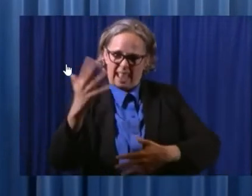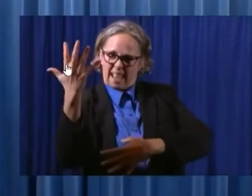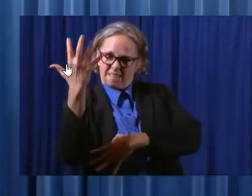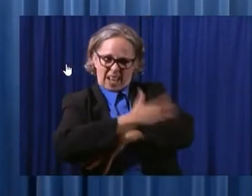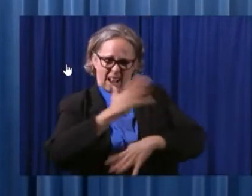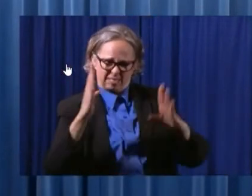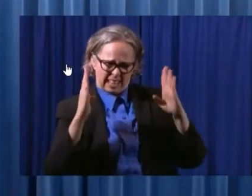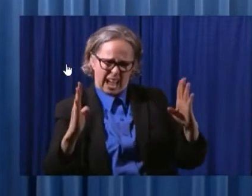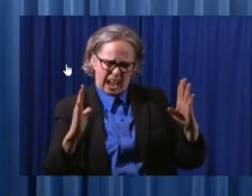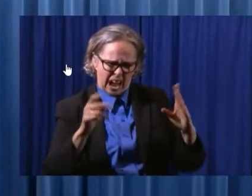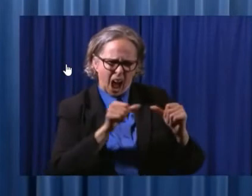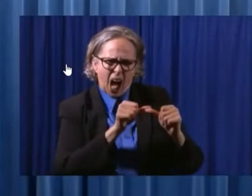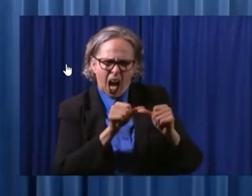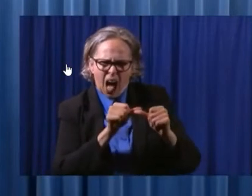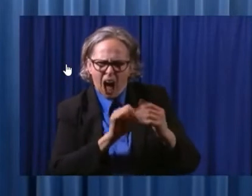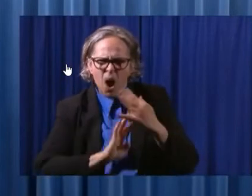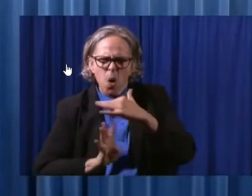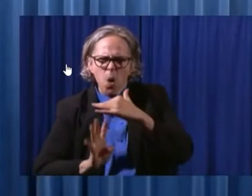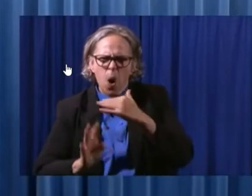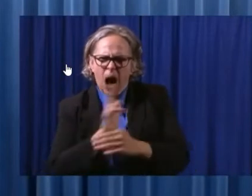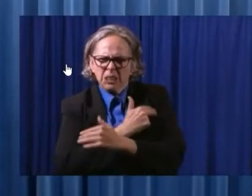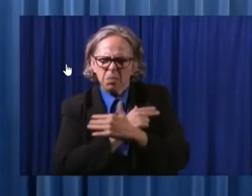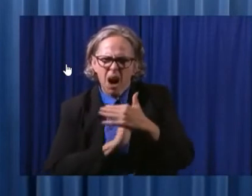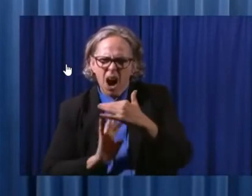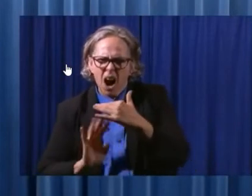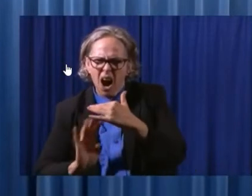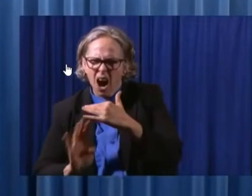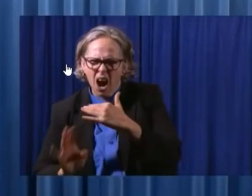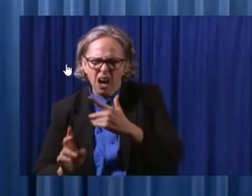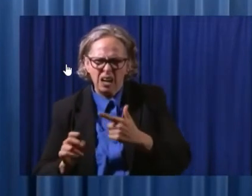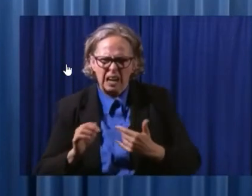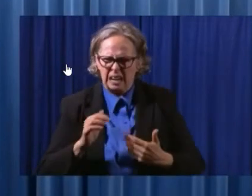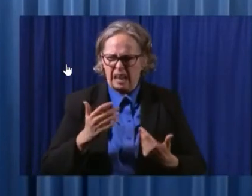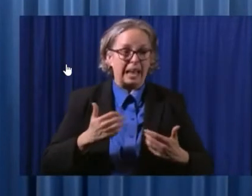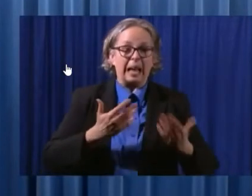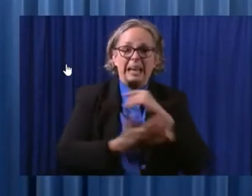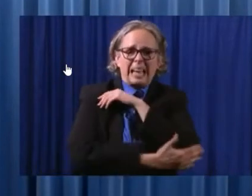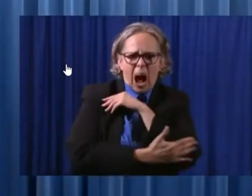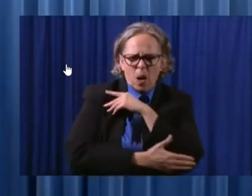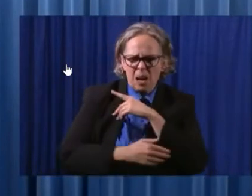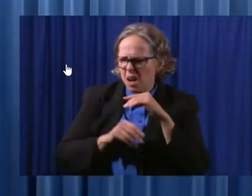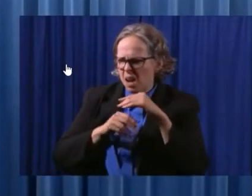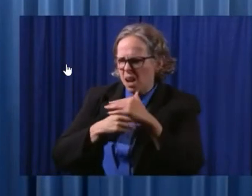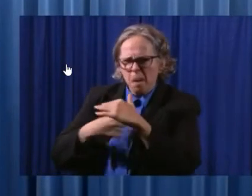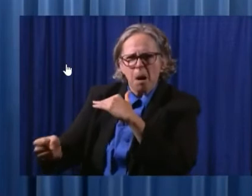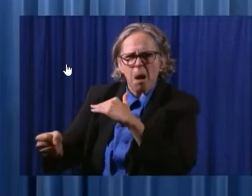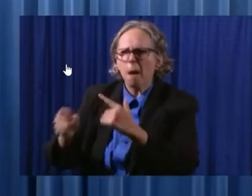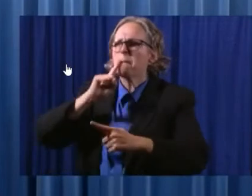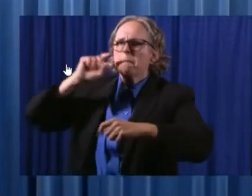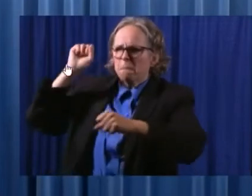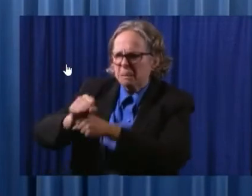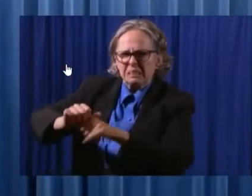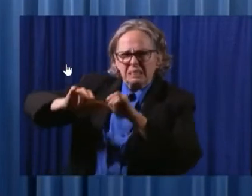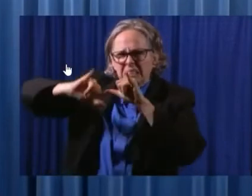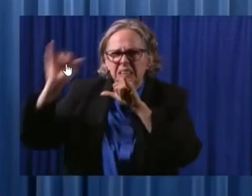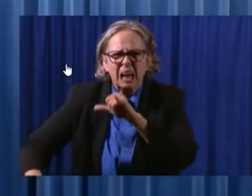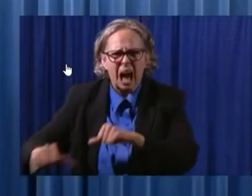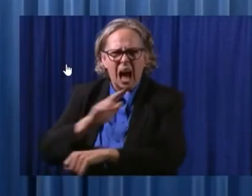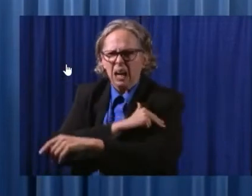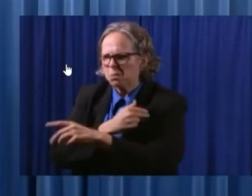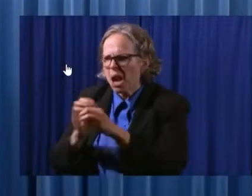residents with COVID-19 who are admitted to a hospital, the county will be flagged for meeting this indicator. To be clear, this measure looks at